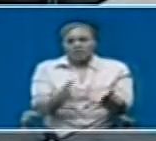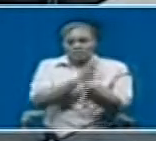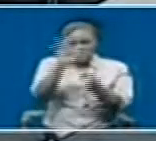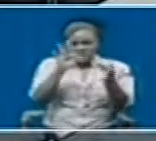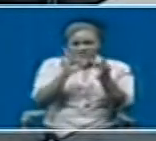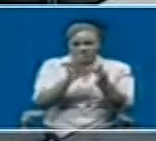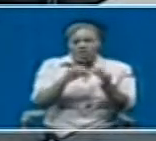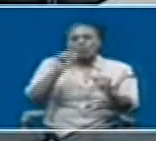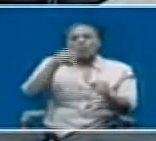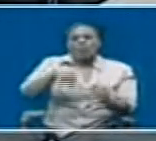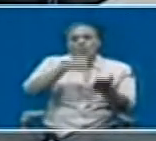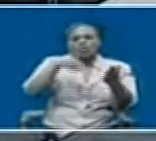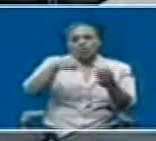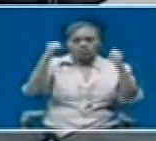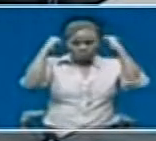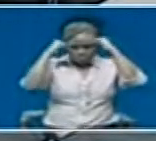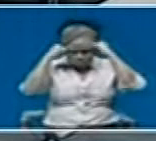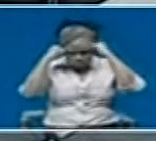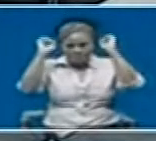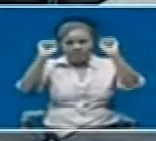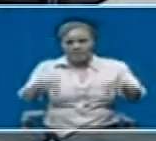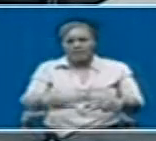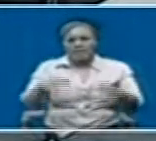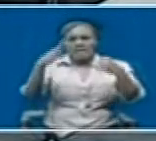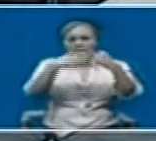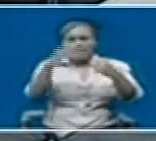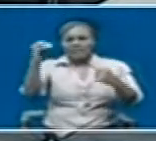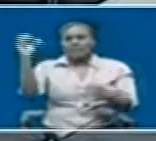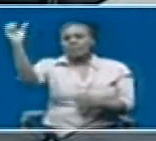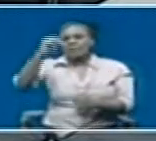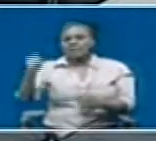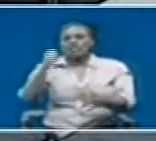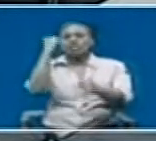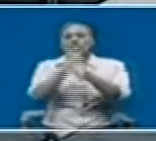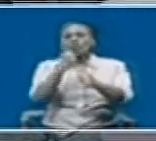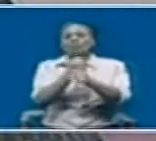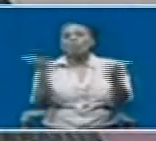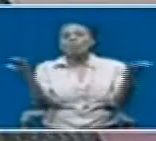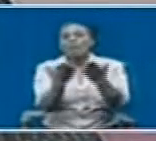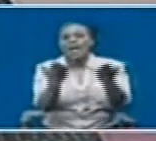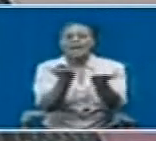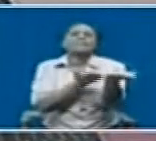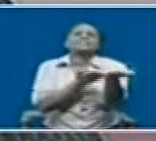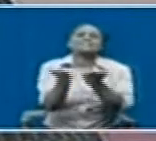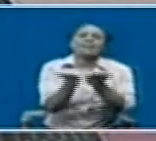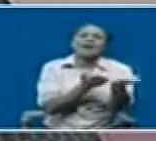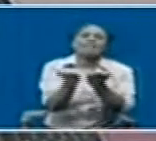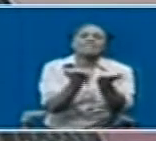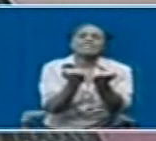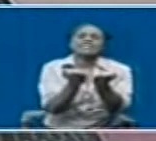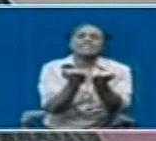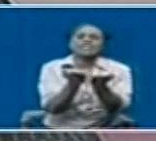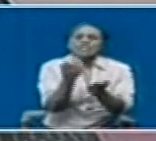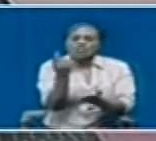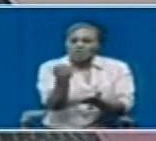courses that people can be studying out there. 80% of the jobs are in the semi-skilled area, in the small and